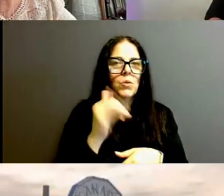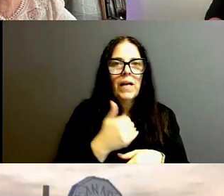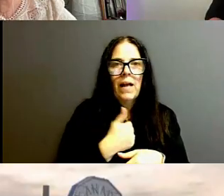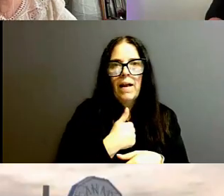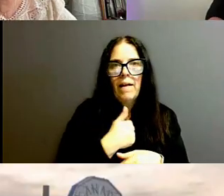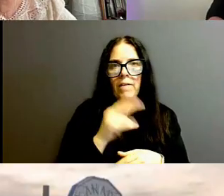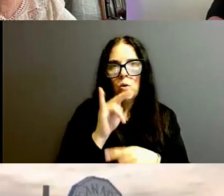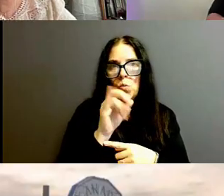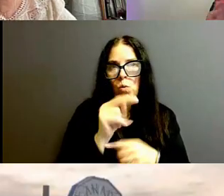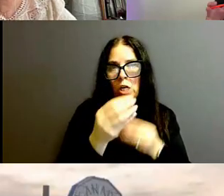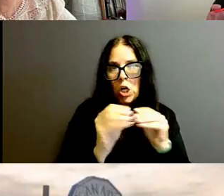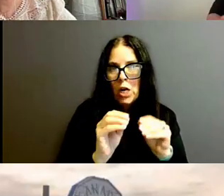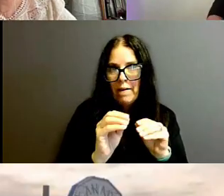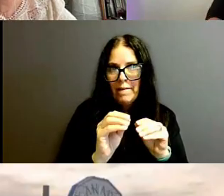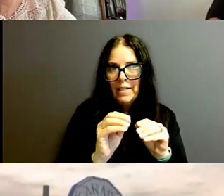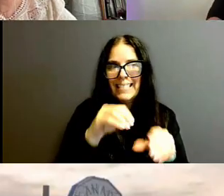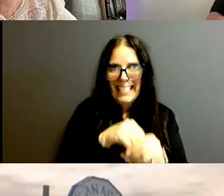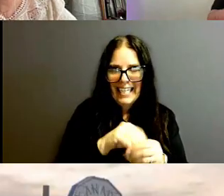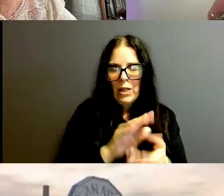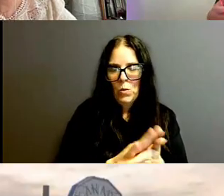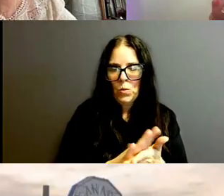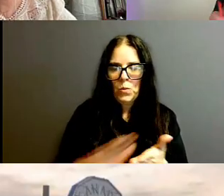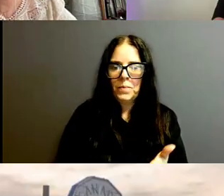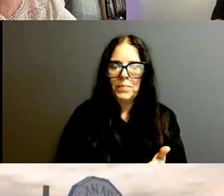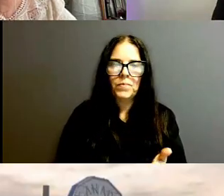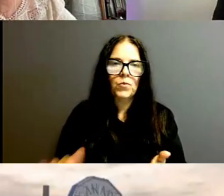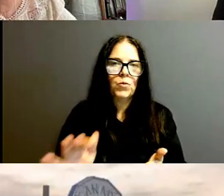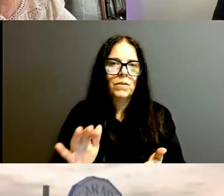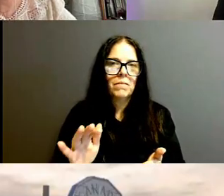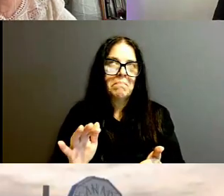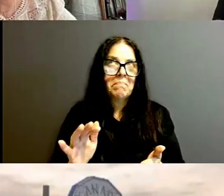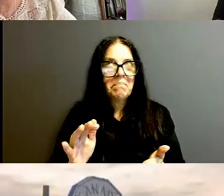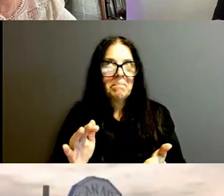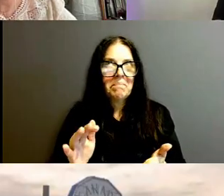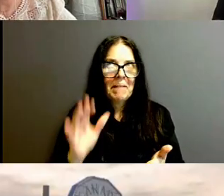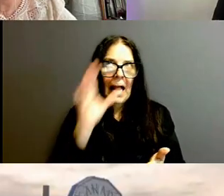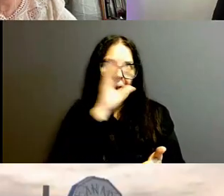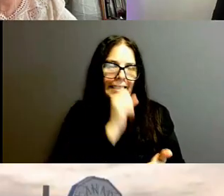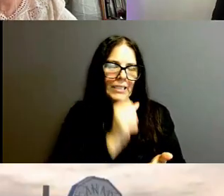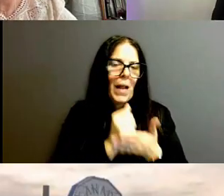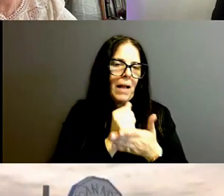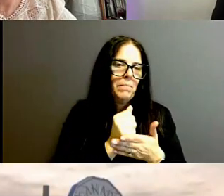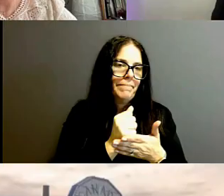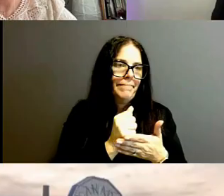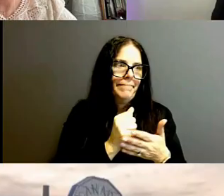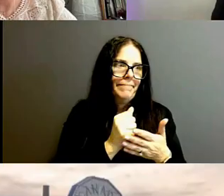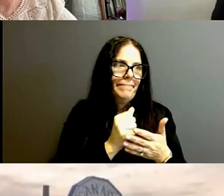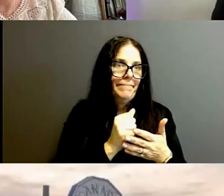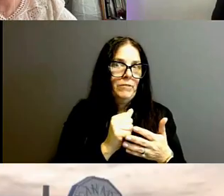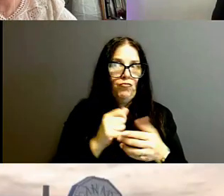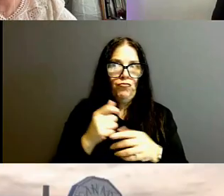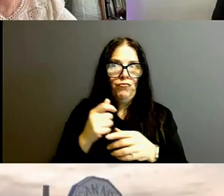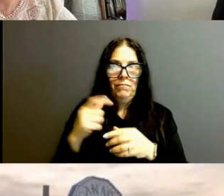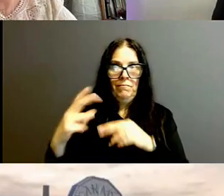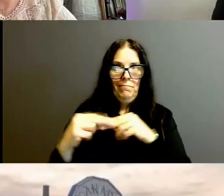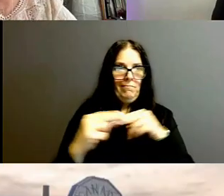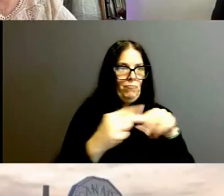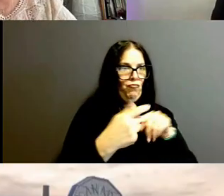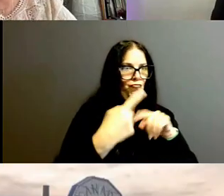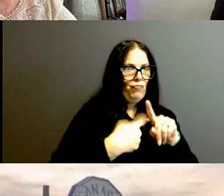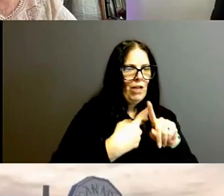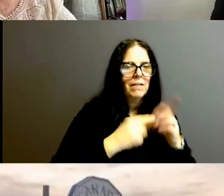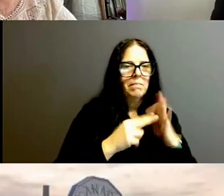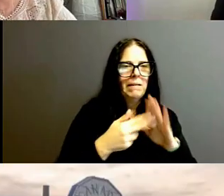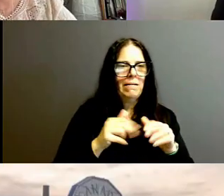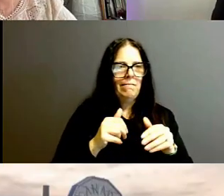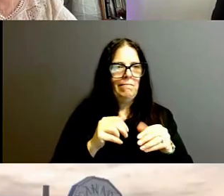a union office in the school, I guess, to help generate funds to keep the school open. So I